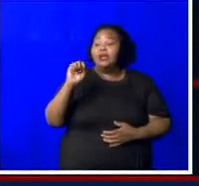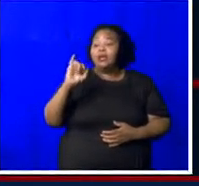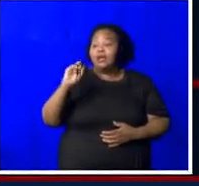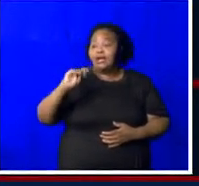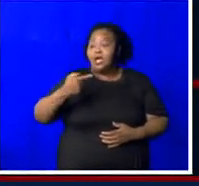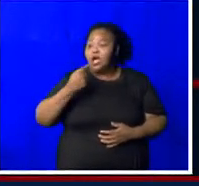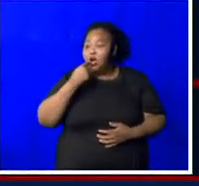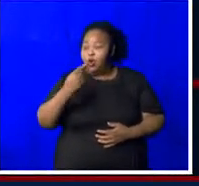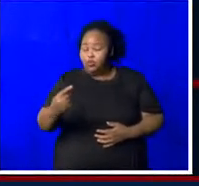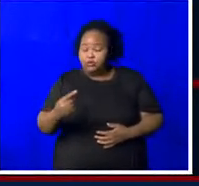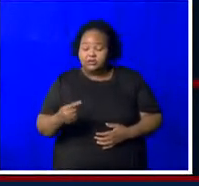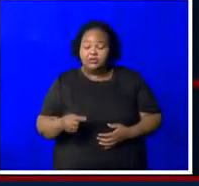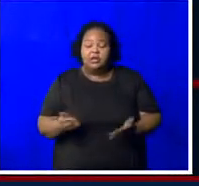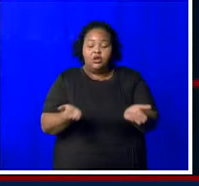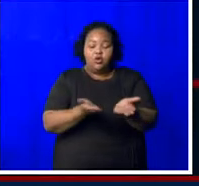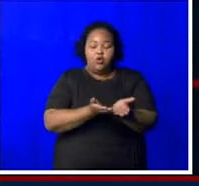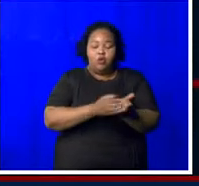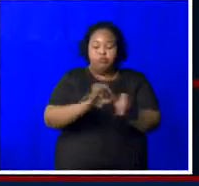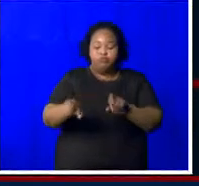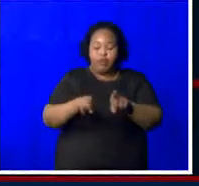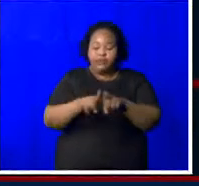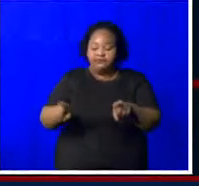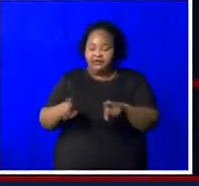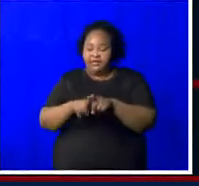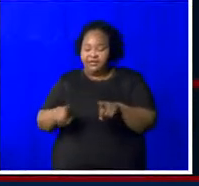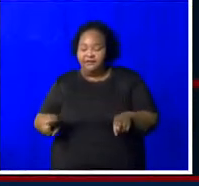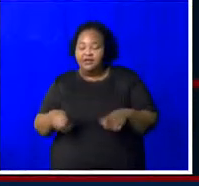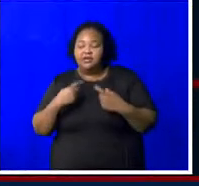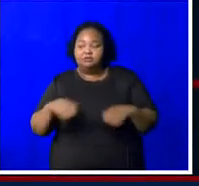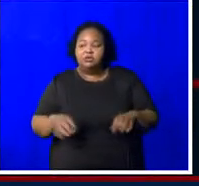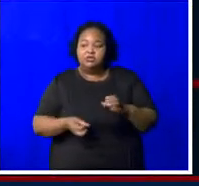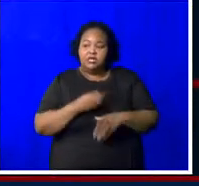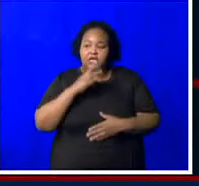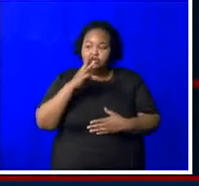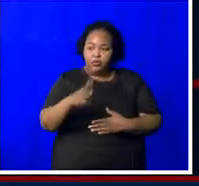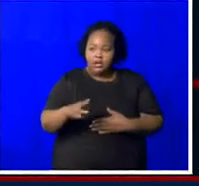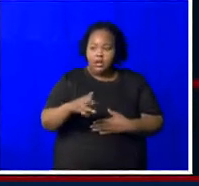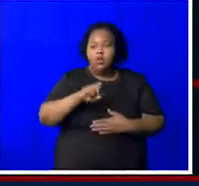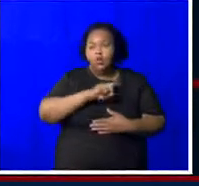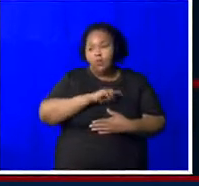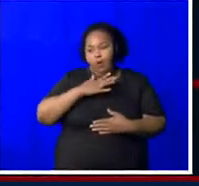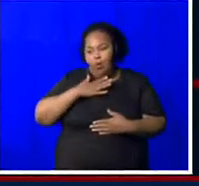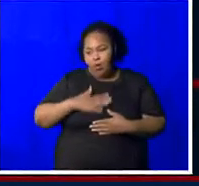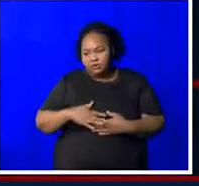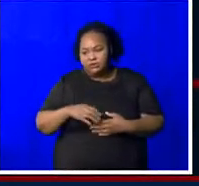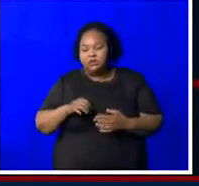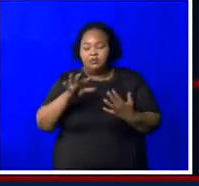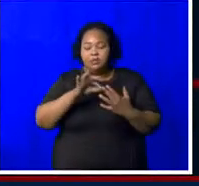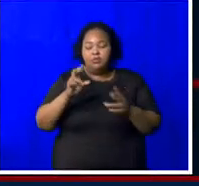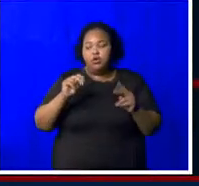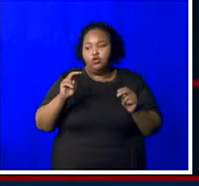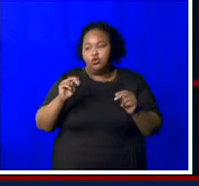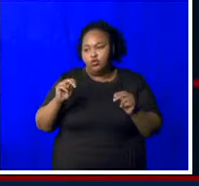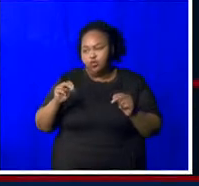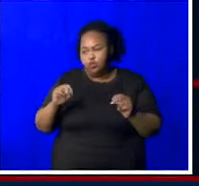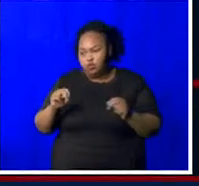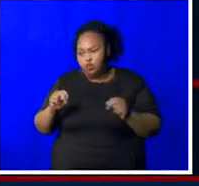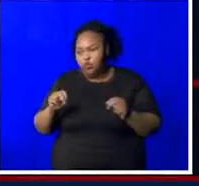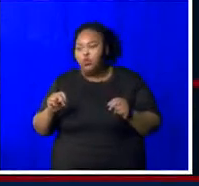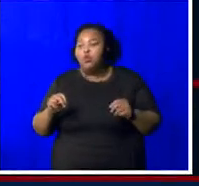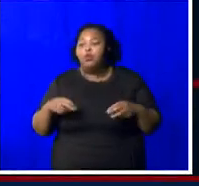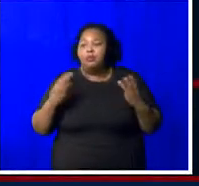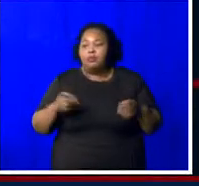tifundza delive lokutawuba ke indlela yokuthola abadlali balomdlalo kuphindzeke kube nemchudzelwana. Simelane uthi kwanyalo kusachubeka sigaba